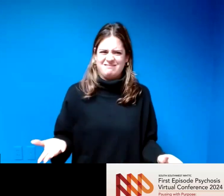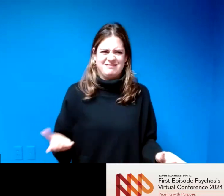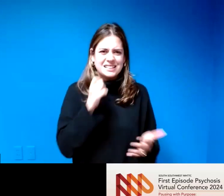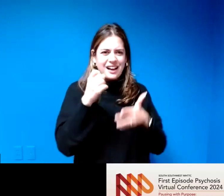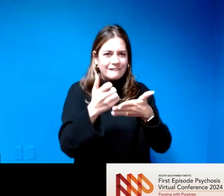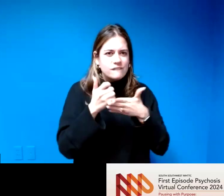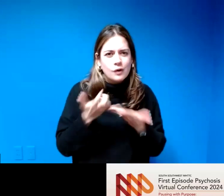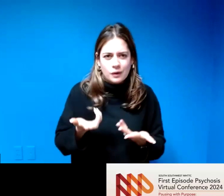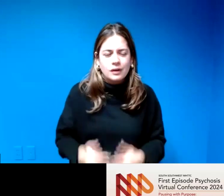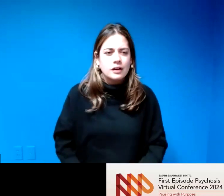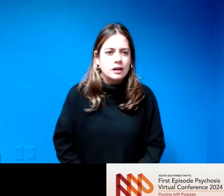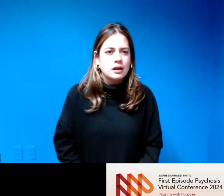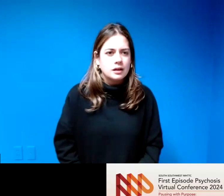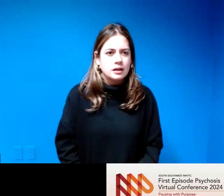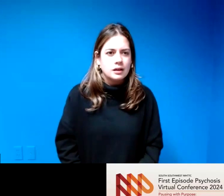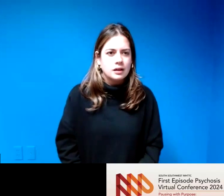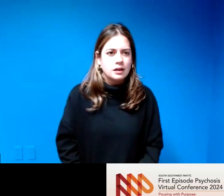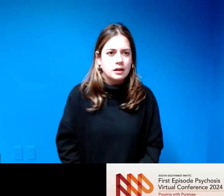to us. And